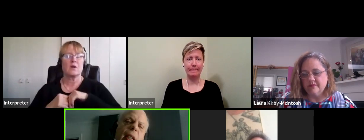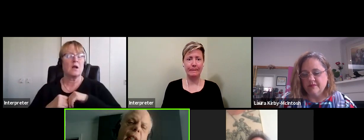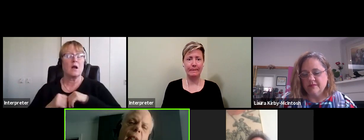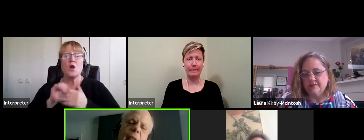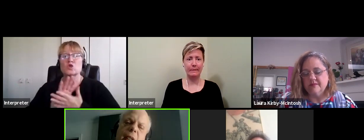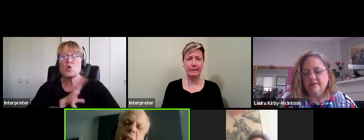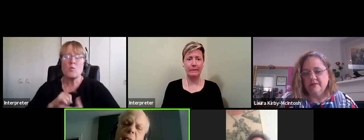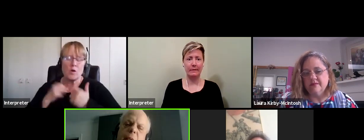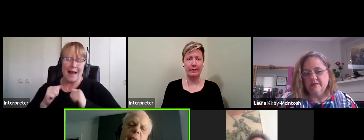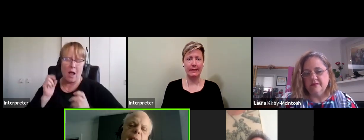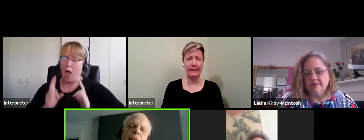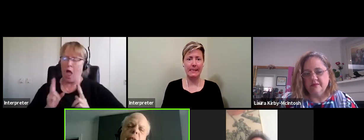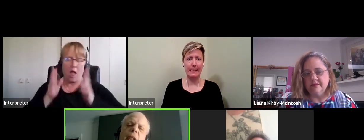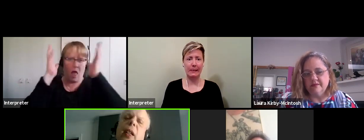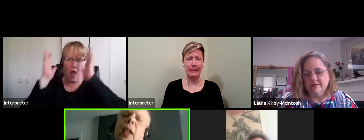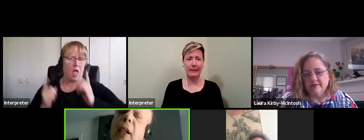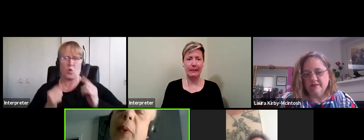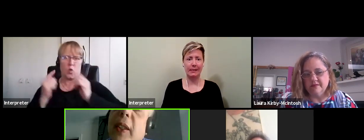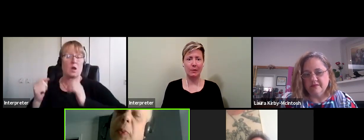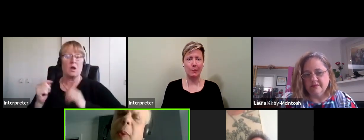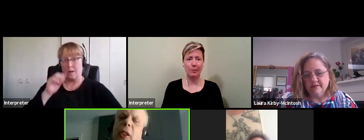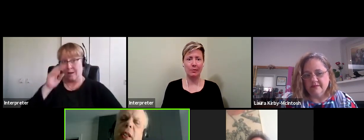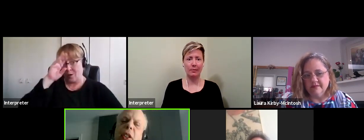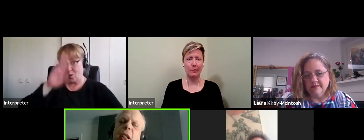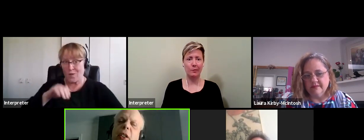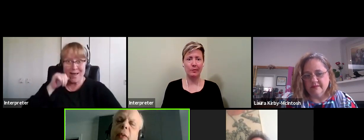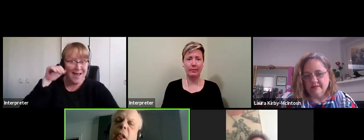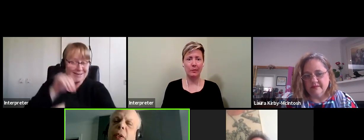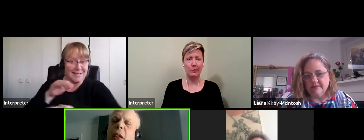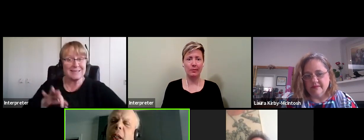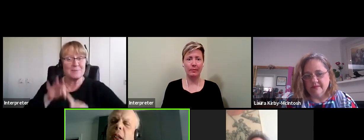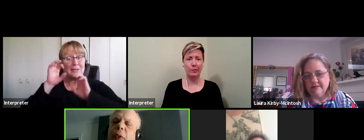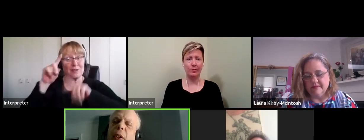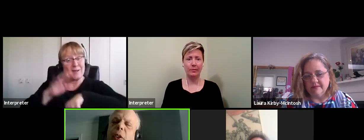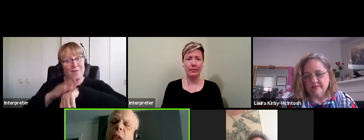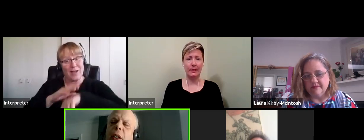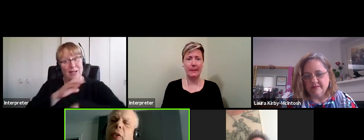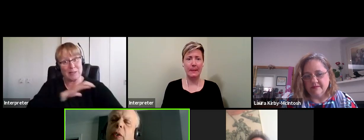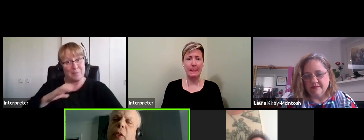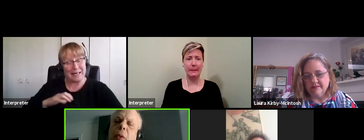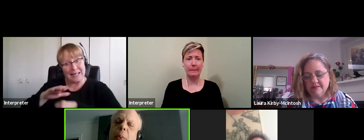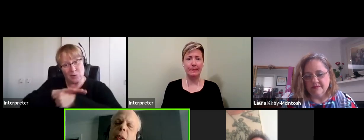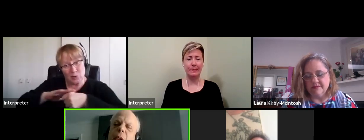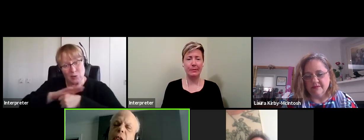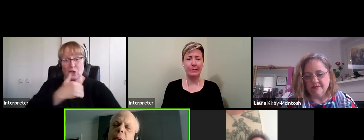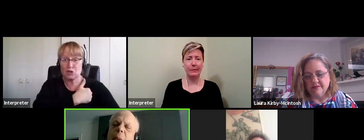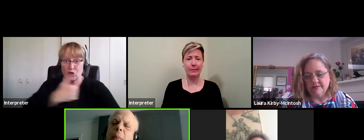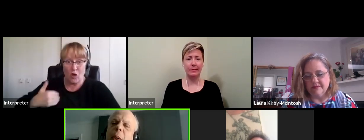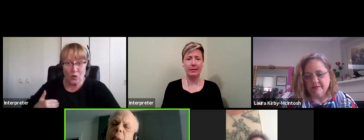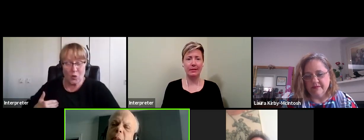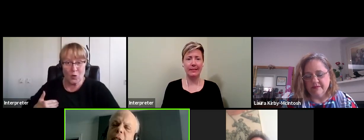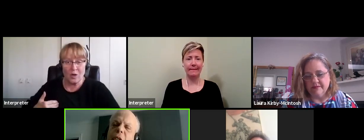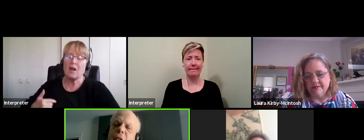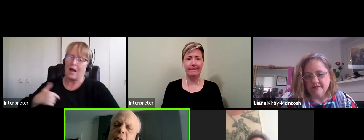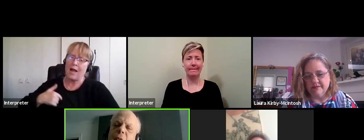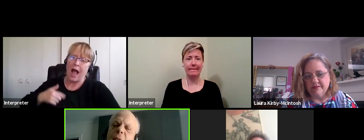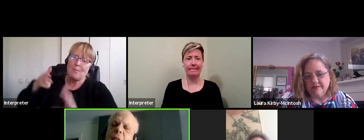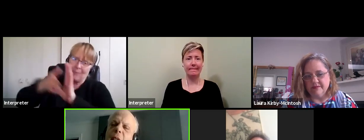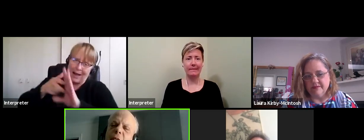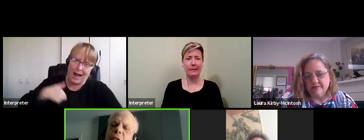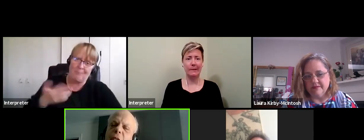what they can. I can tell you that last night at the Special Education Advisory Committee for the Toronto District School Board, of which I'm a member and past